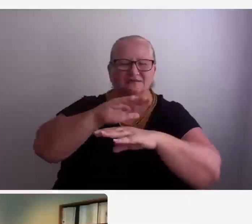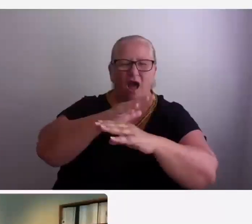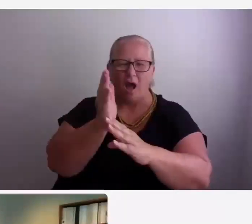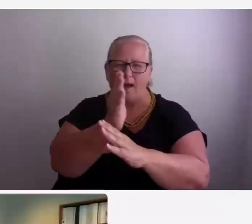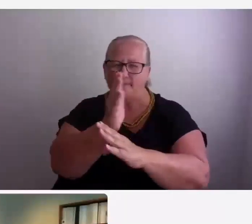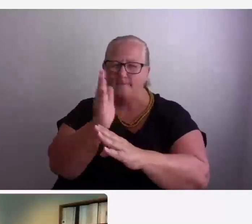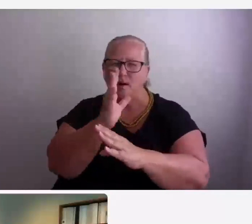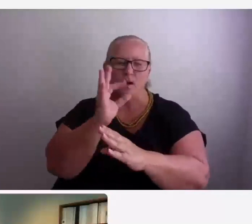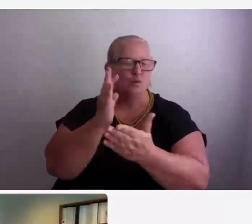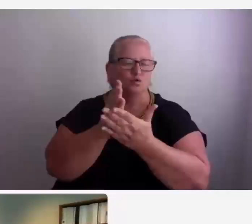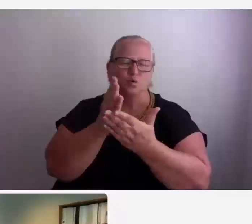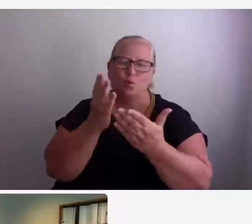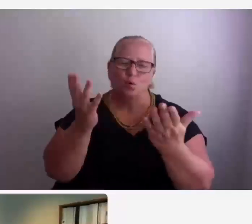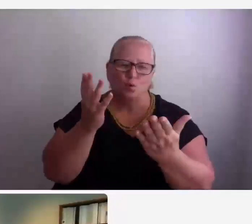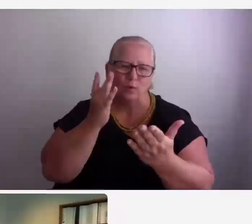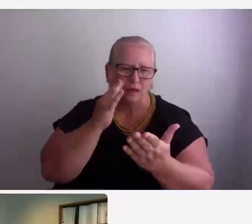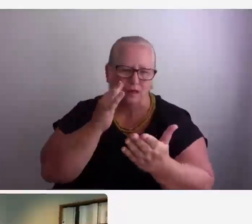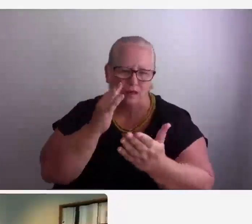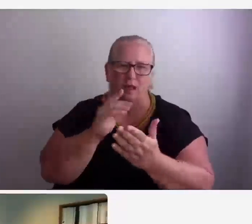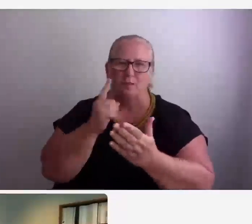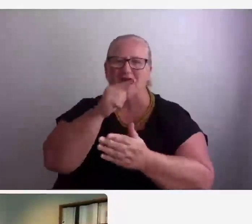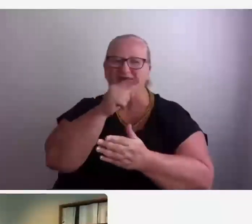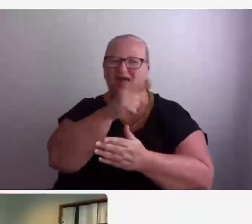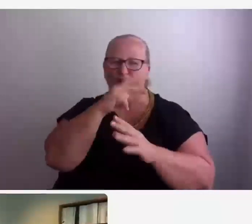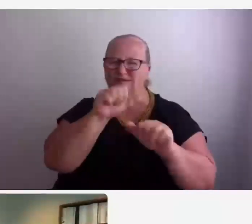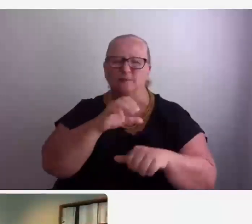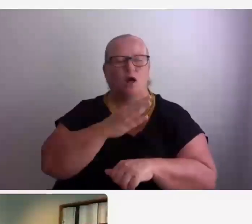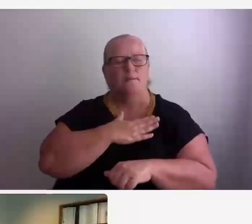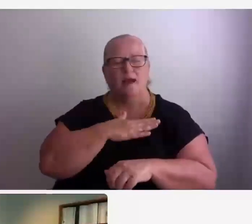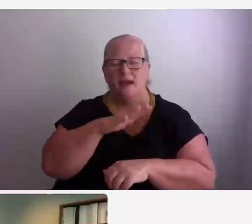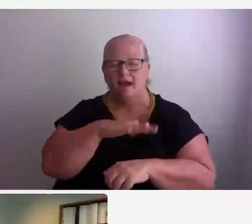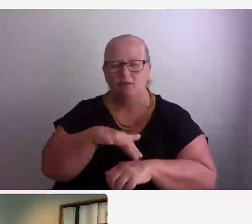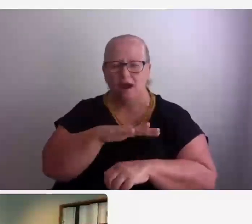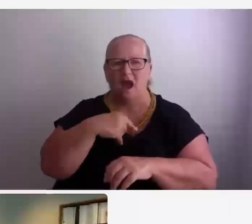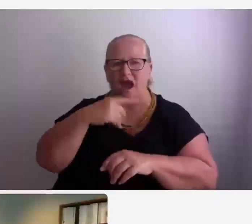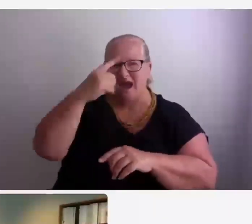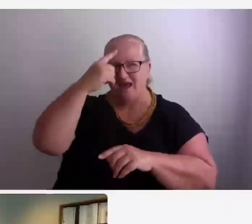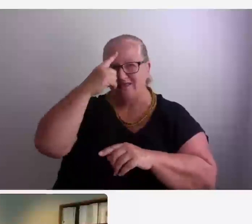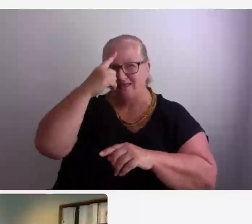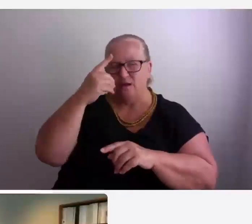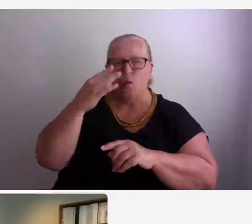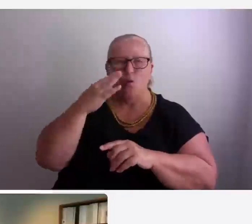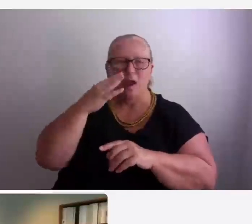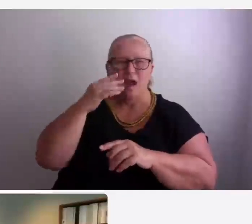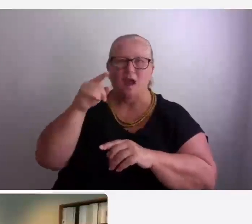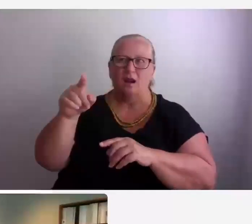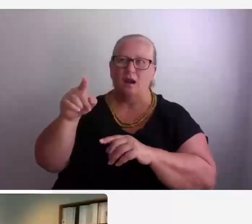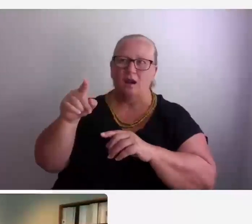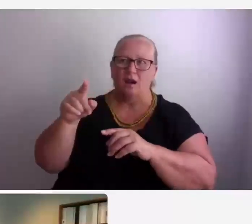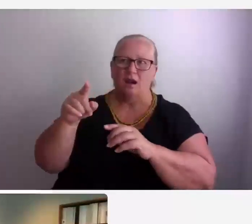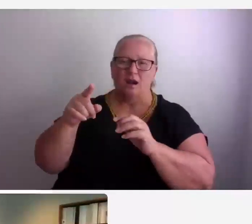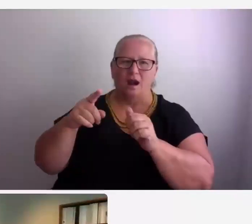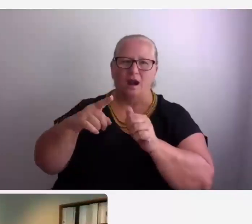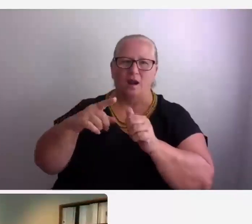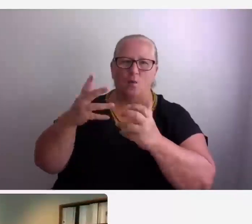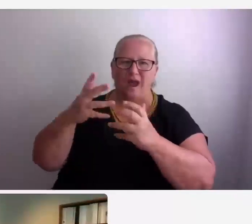is. ACFI is not in my area for, I think, facilities to make adjustments to